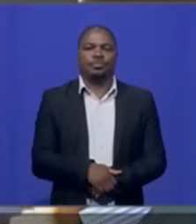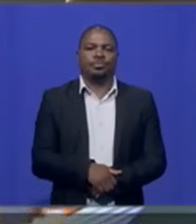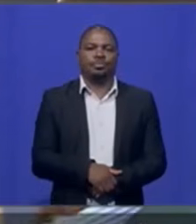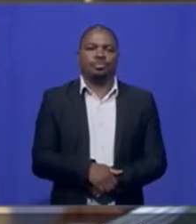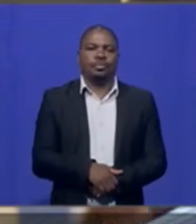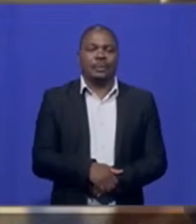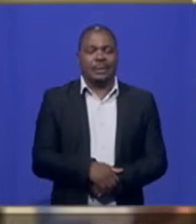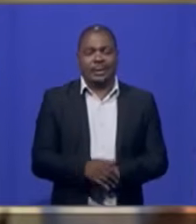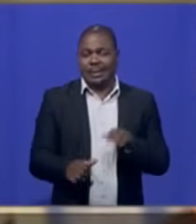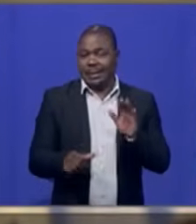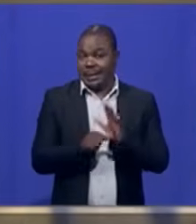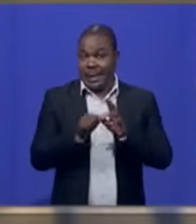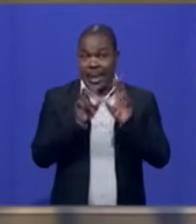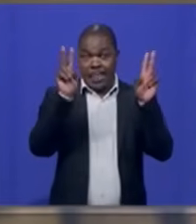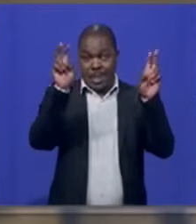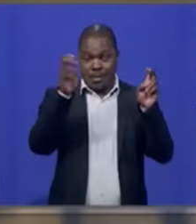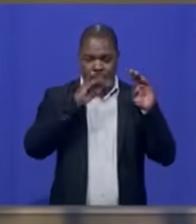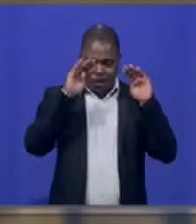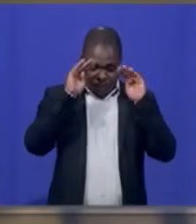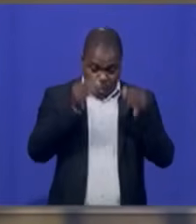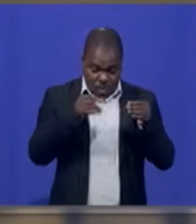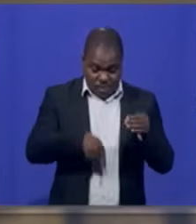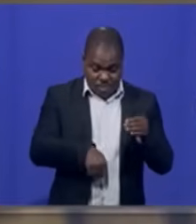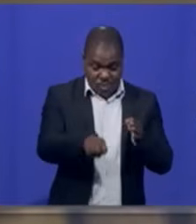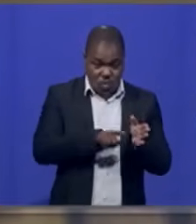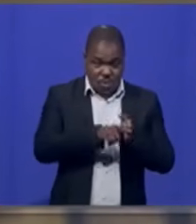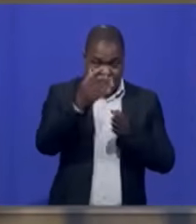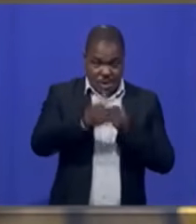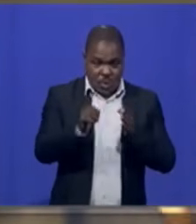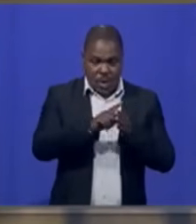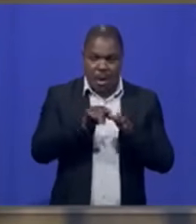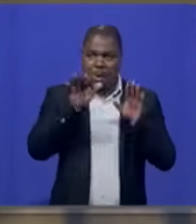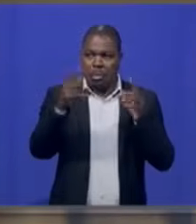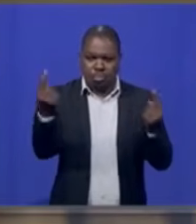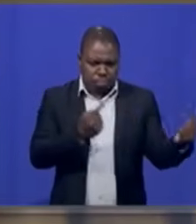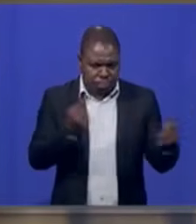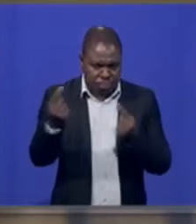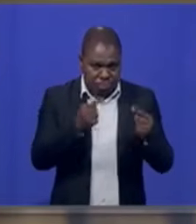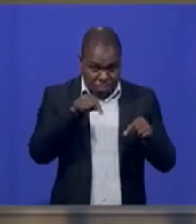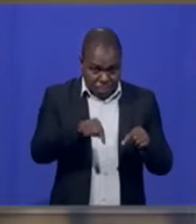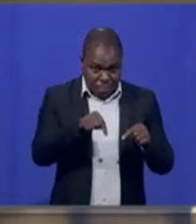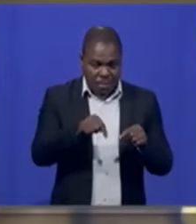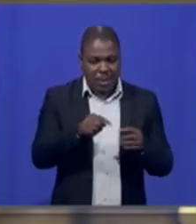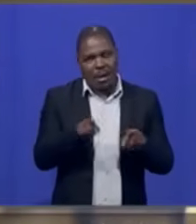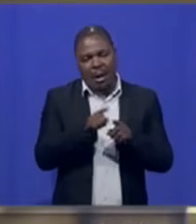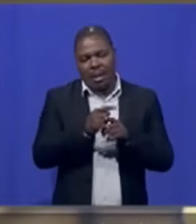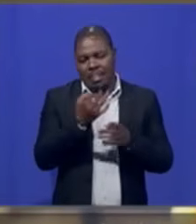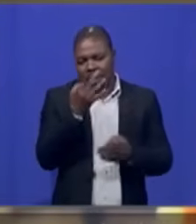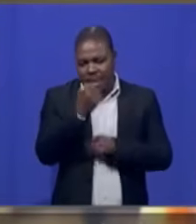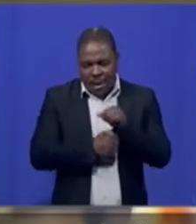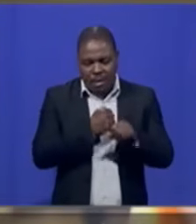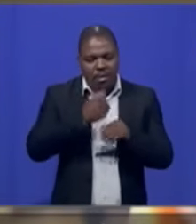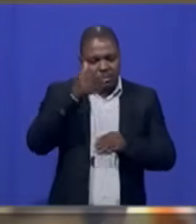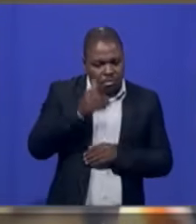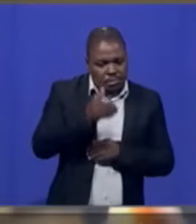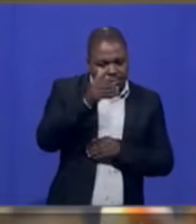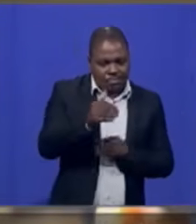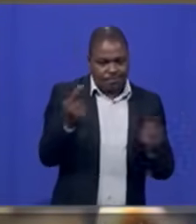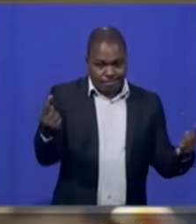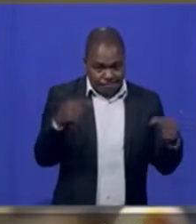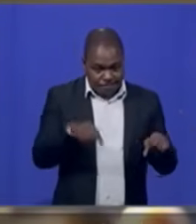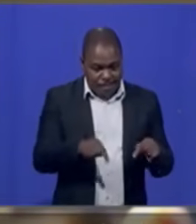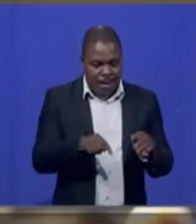Some of the key themes we're going to be focusing on over the course of this weekend, where our delegates will have an opportunity, as they do once every 3 years, to debate and deliberate